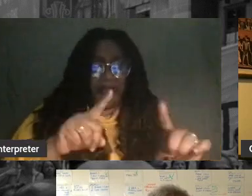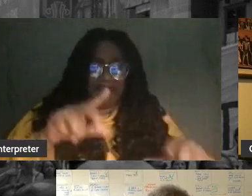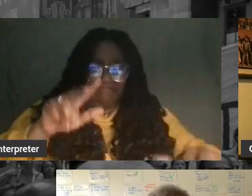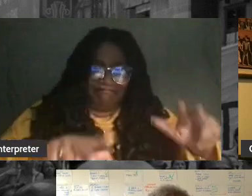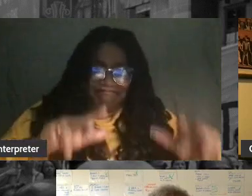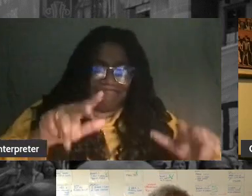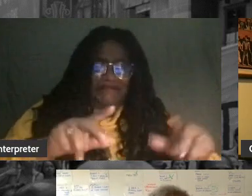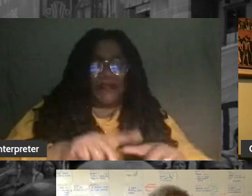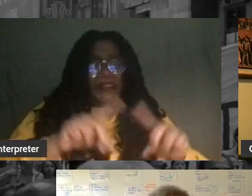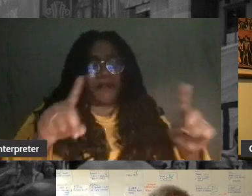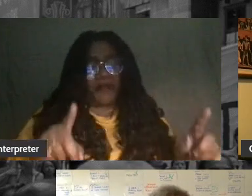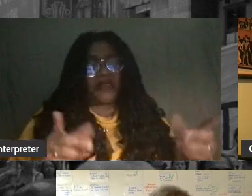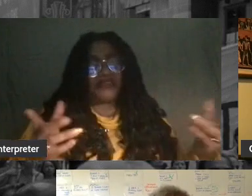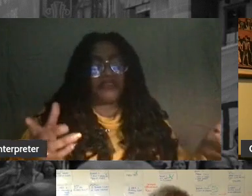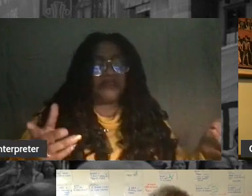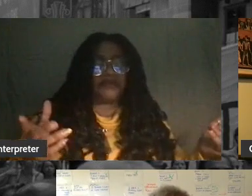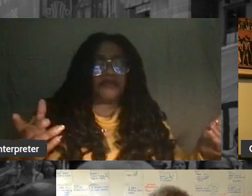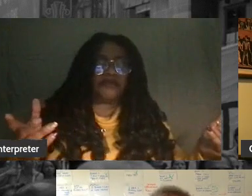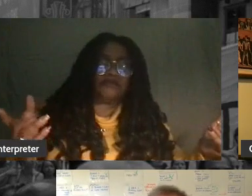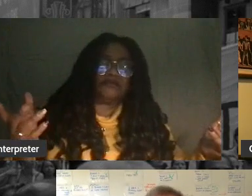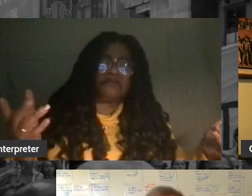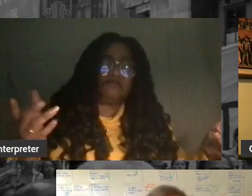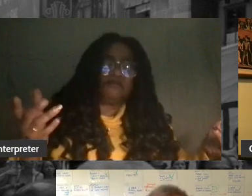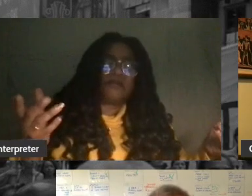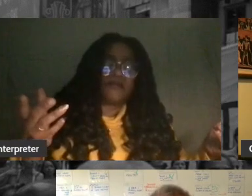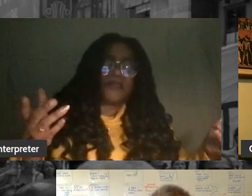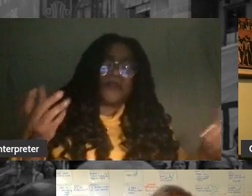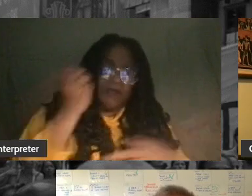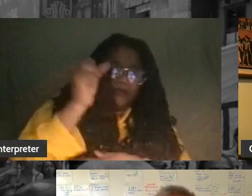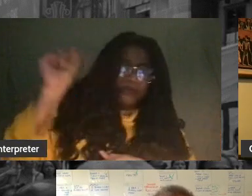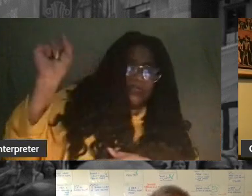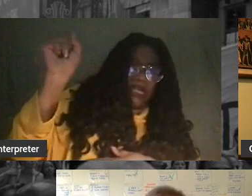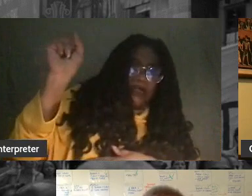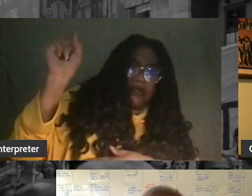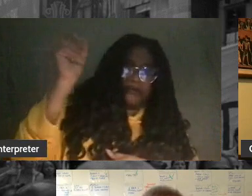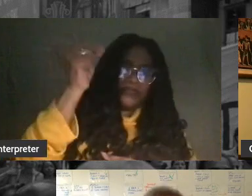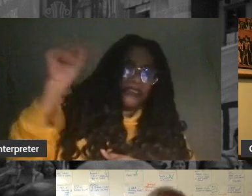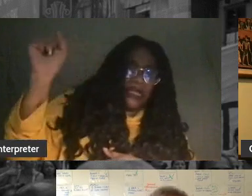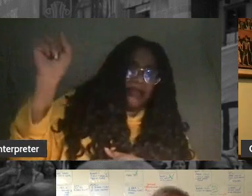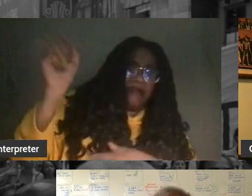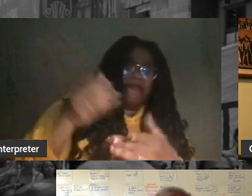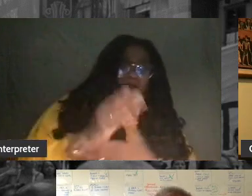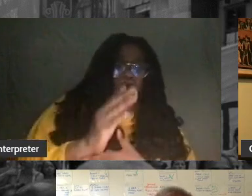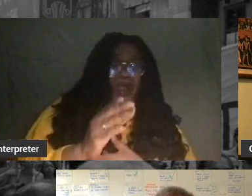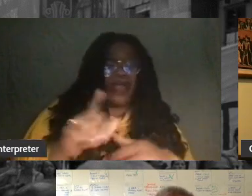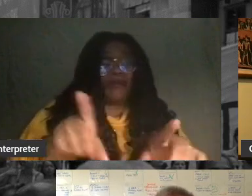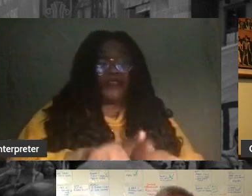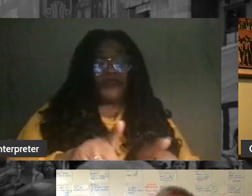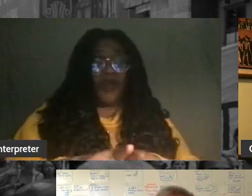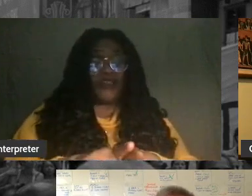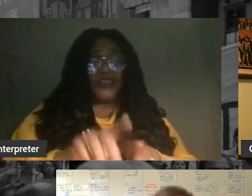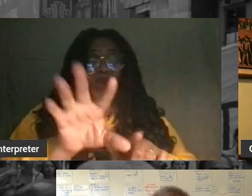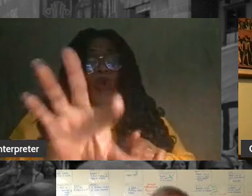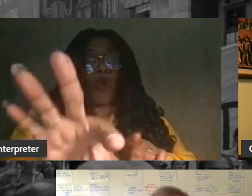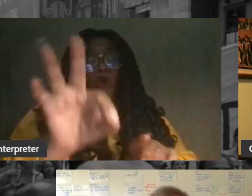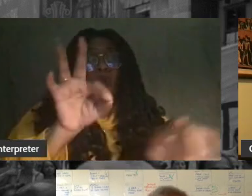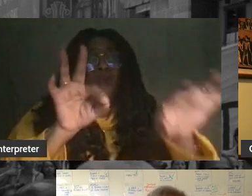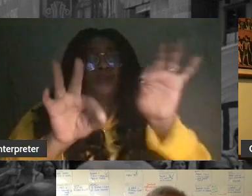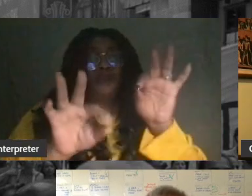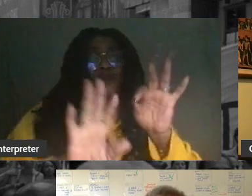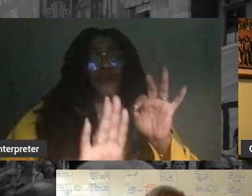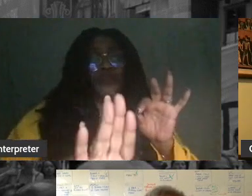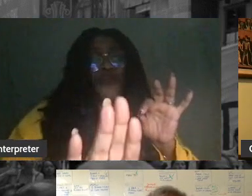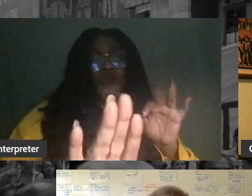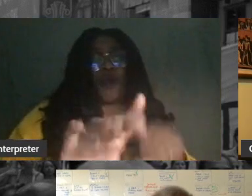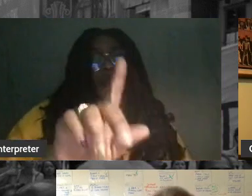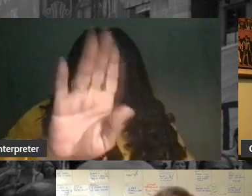It's part of it is like stand up for your rights, choose your battles, be an open collaborator, play